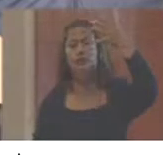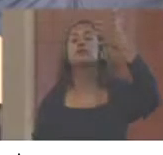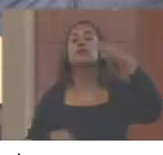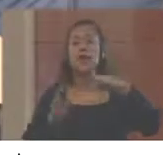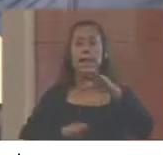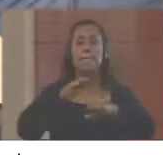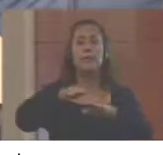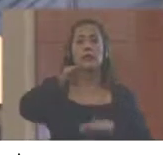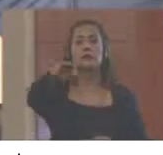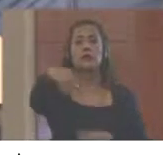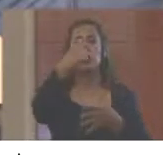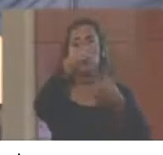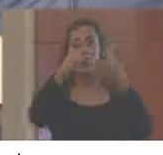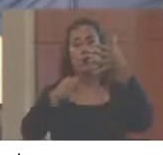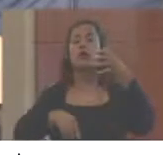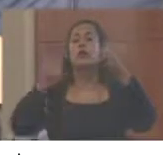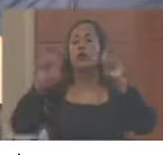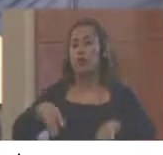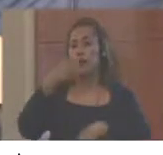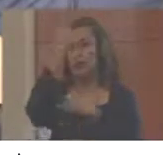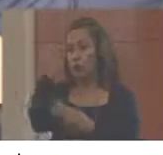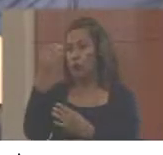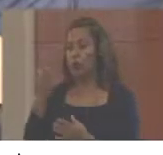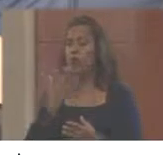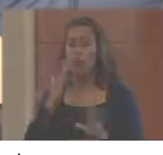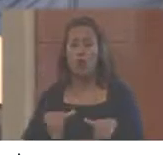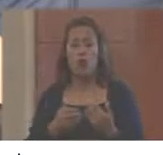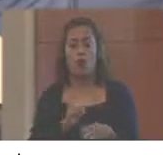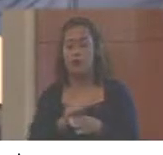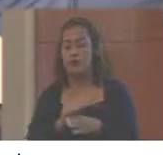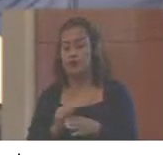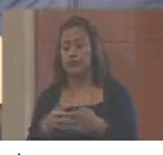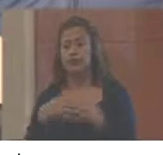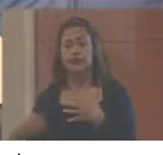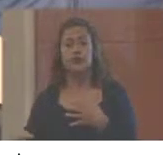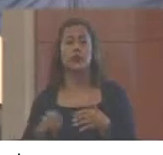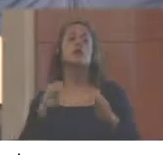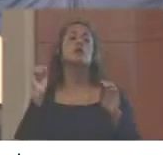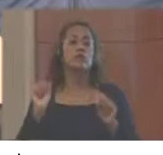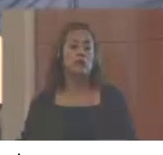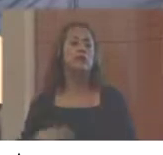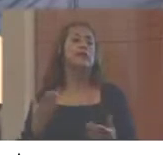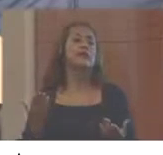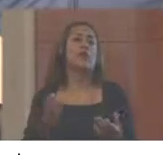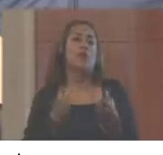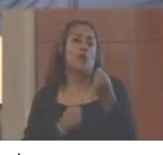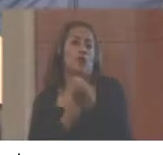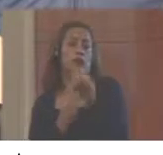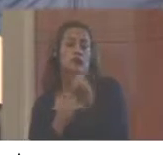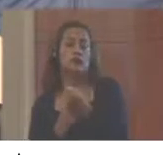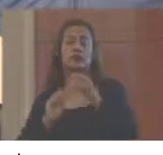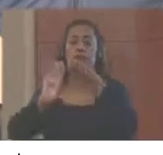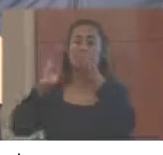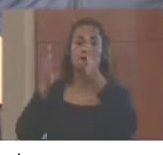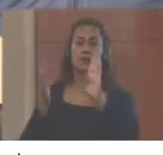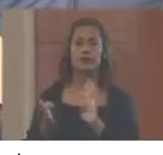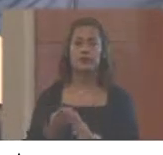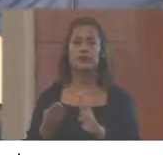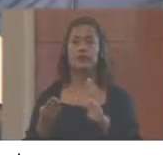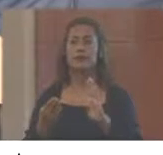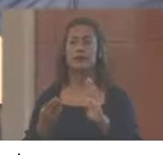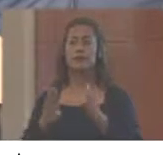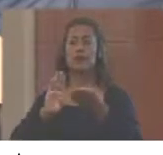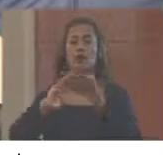implemented systems to support the disabled community in Portmore, one of our most vulnerable areas, through